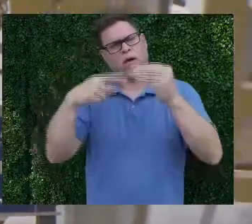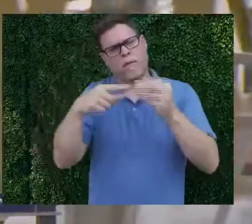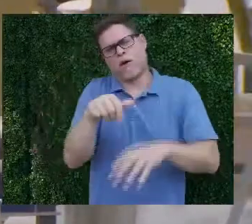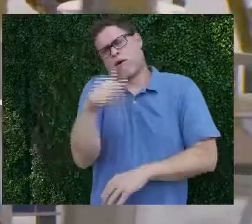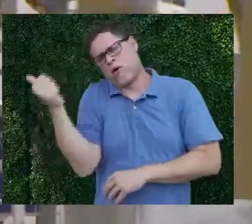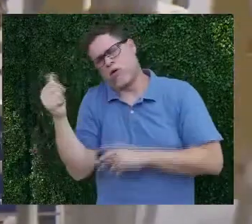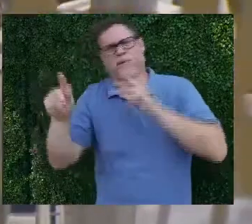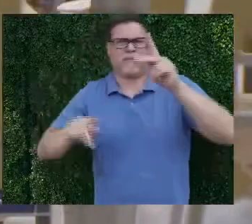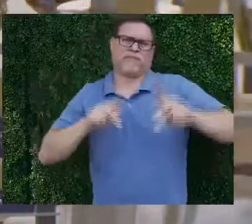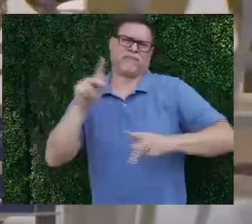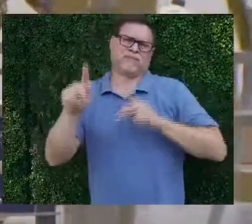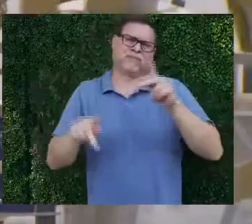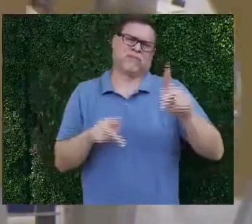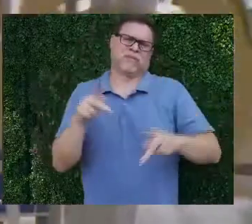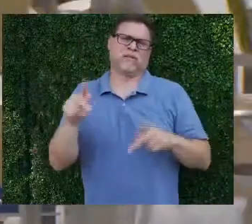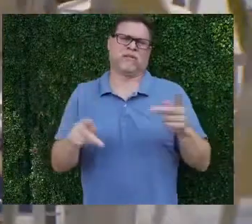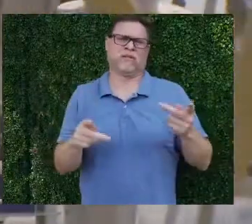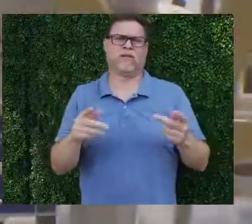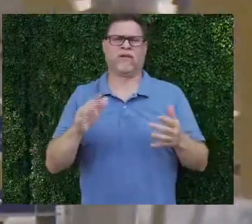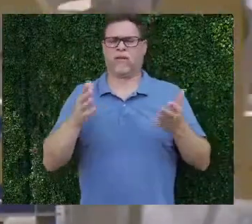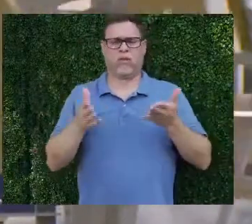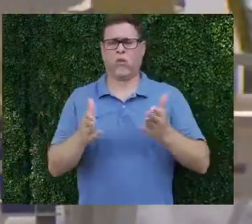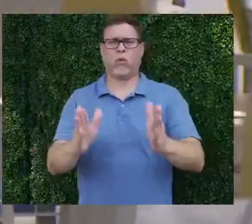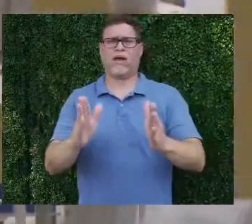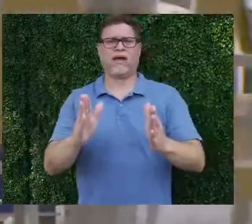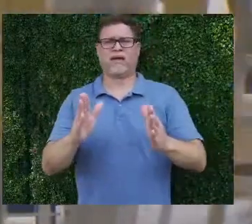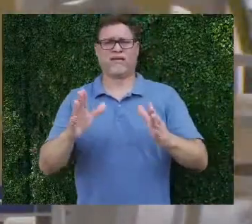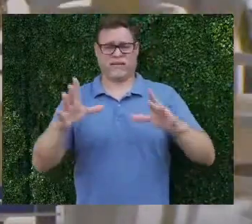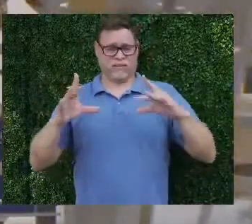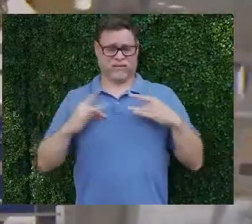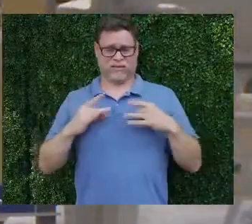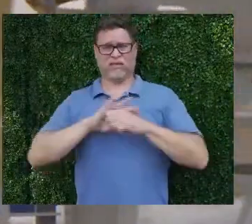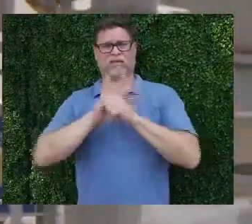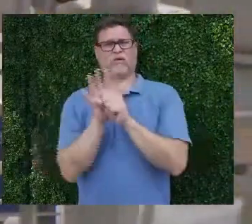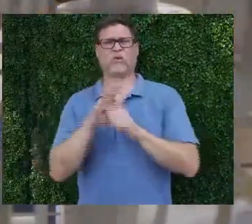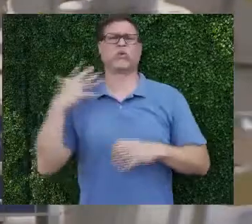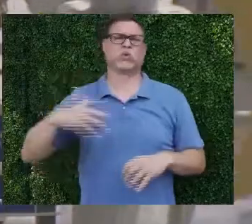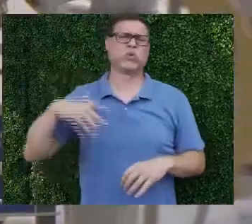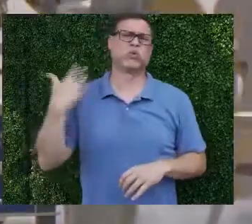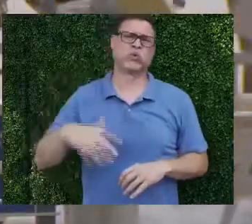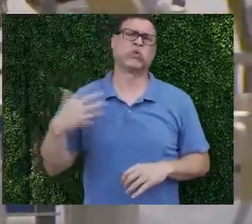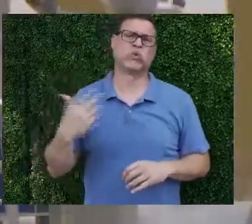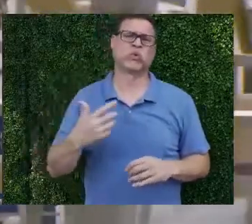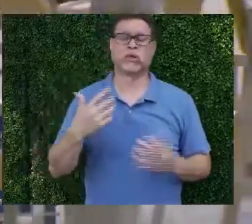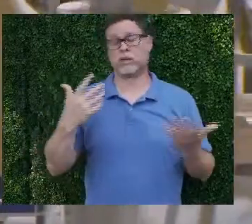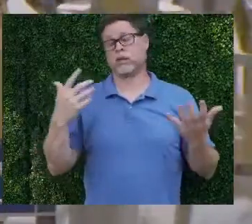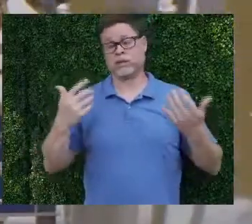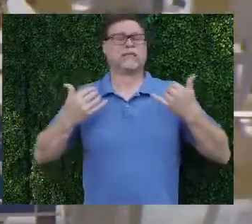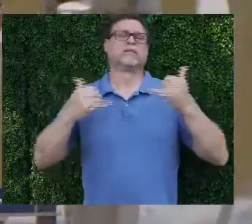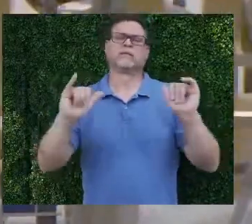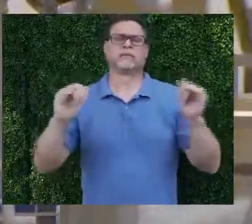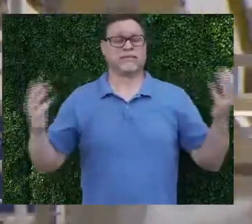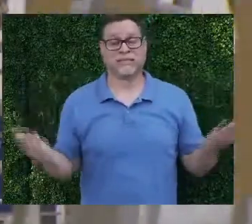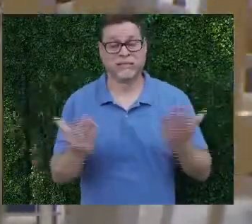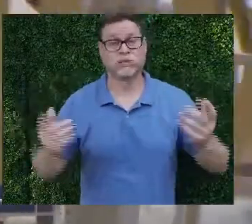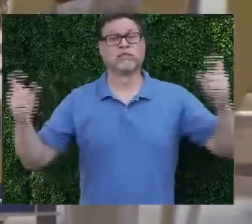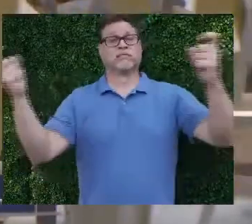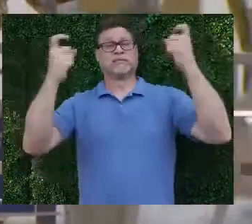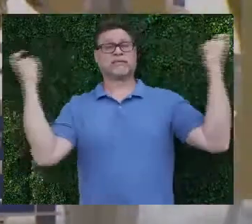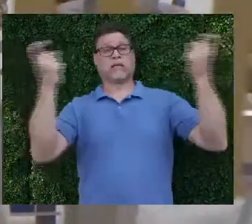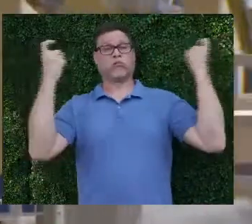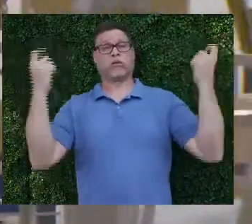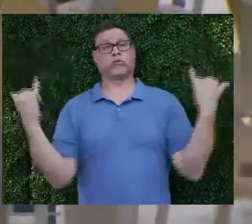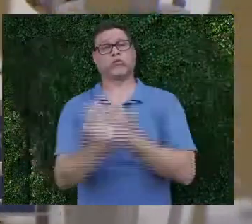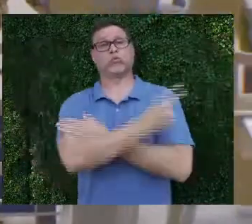of the nature of this disease and this pandemic. So I say all that, but we're really here not only to celebrate this